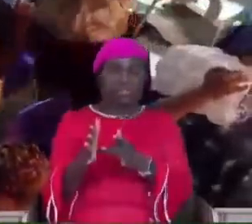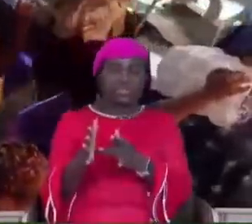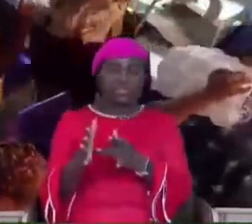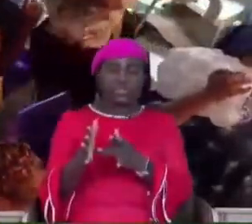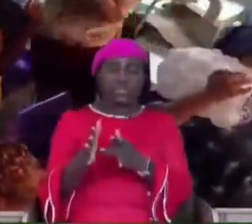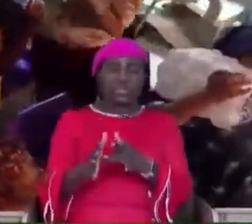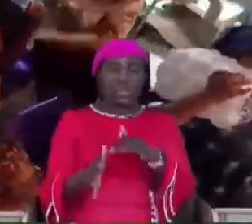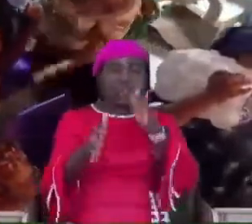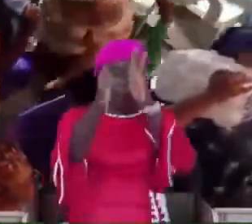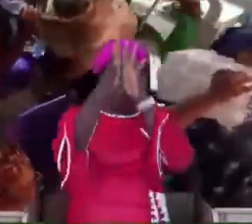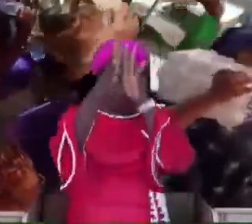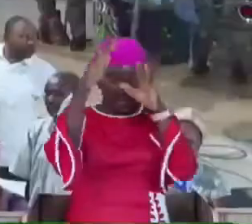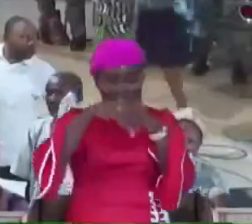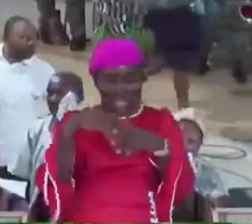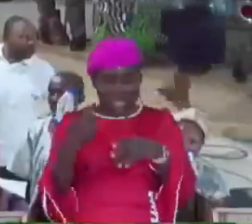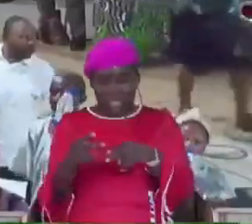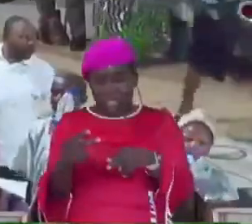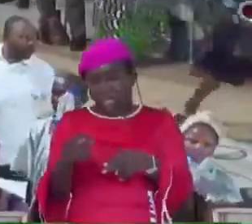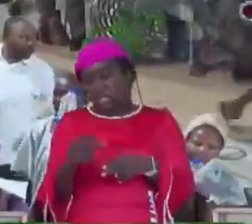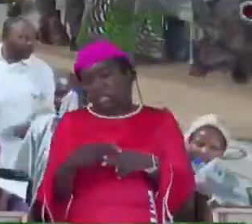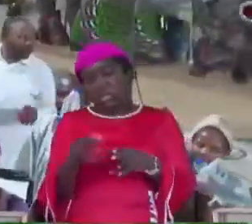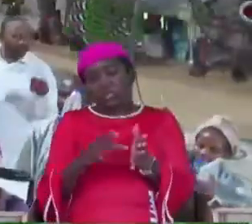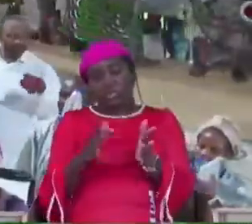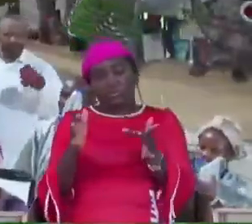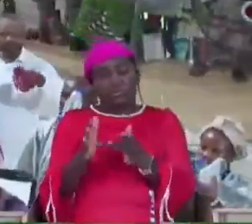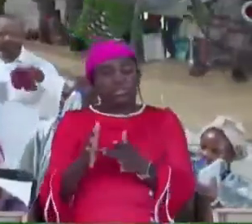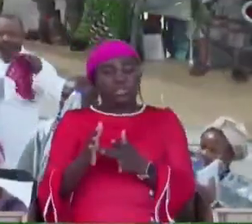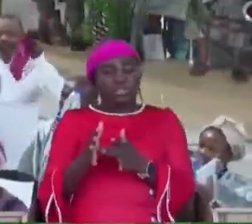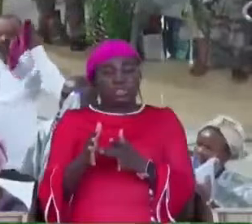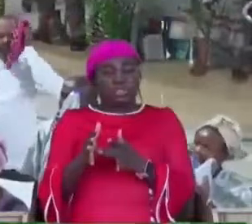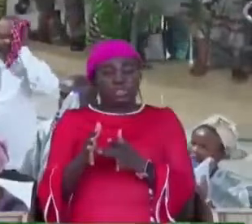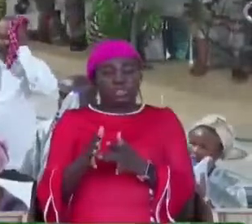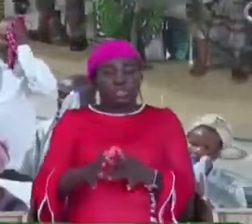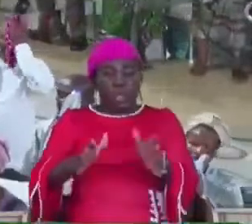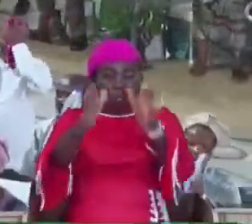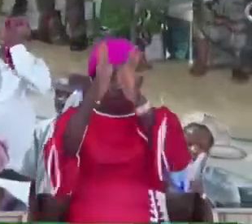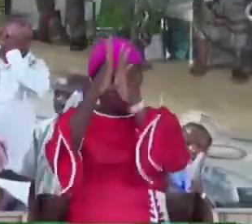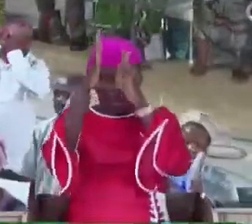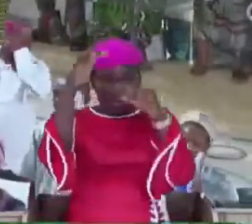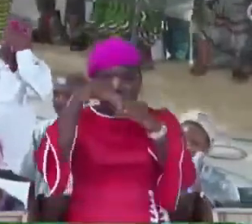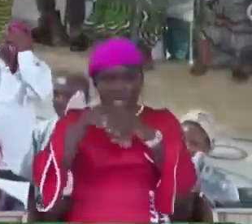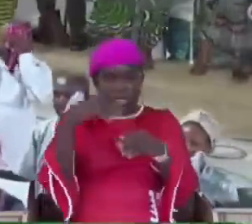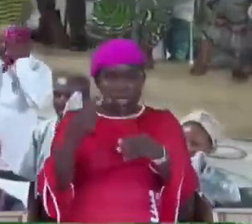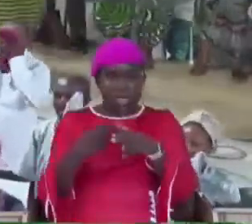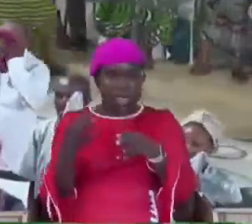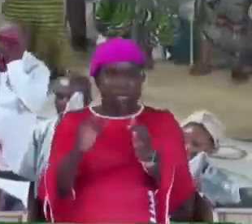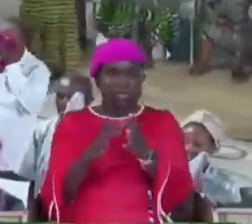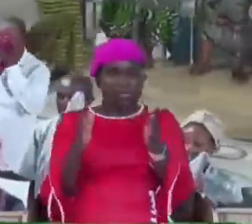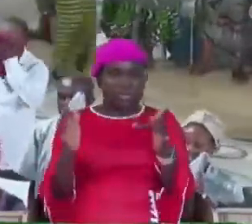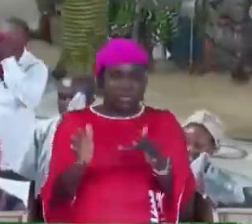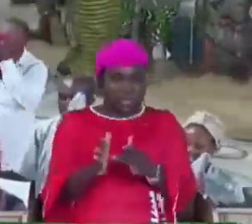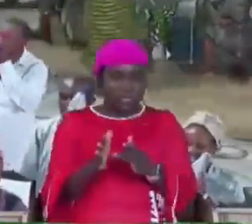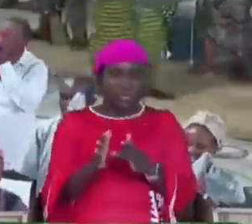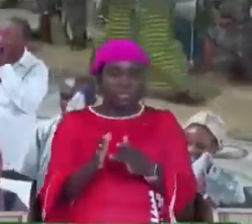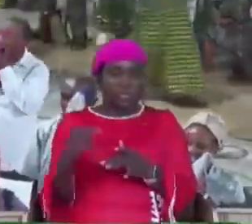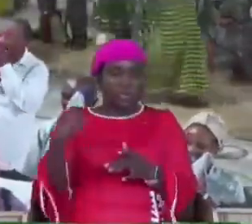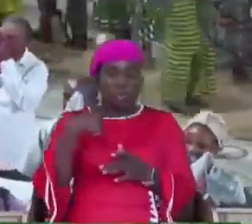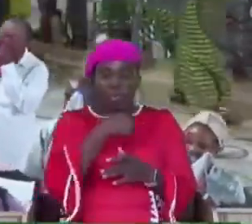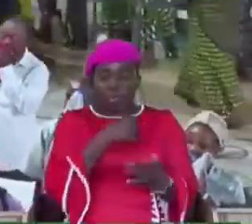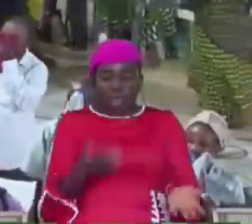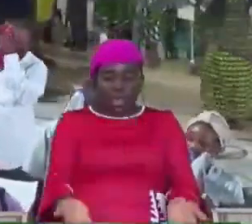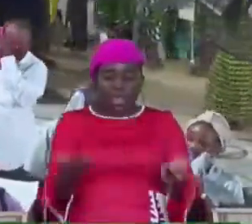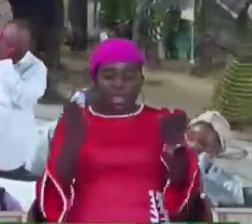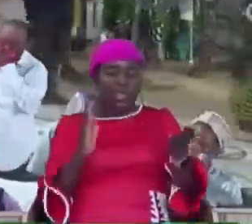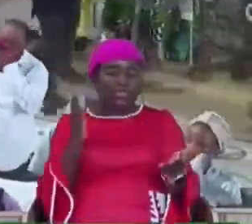Father, in the name of Jesus. Father, in the name of Jesus. We lift our